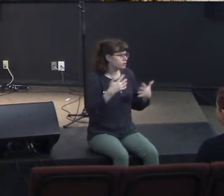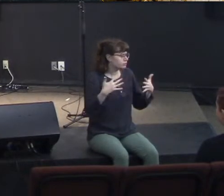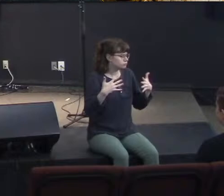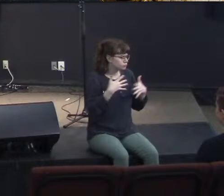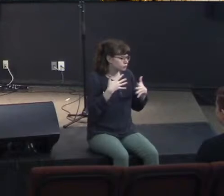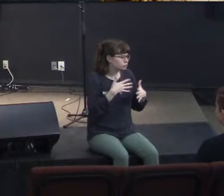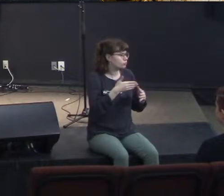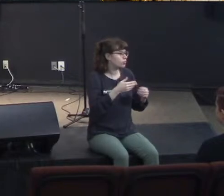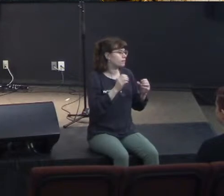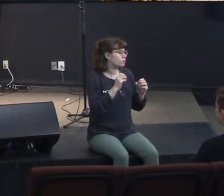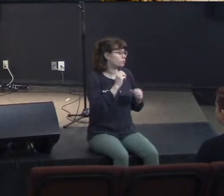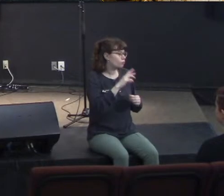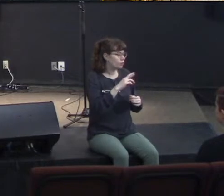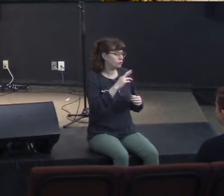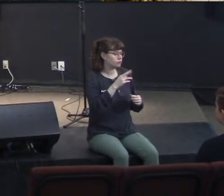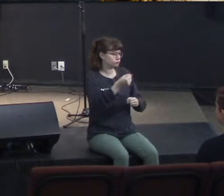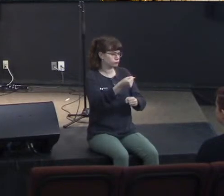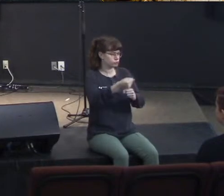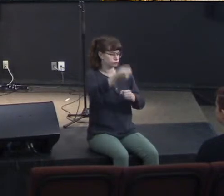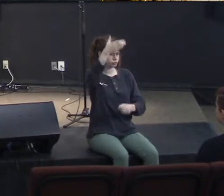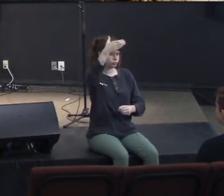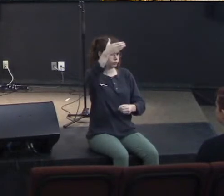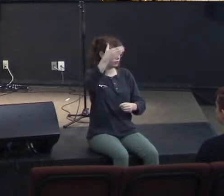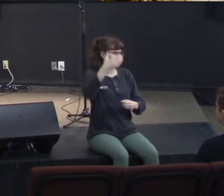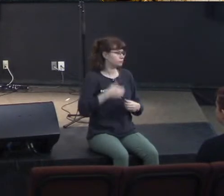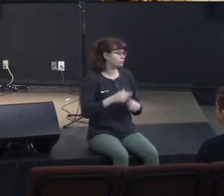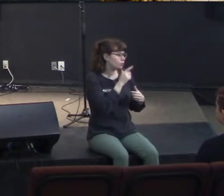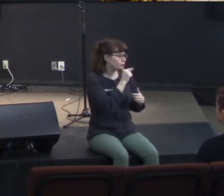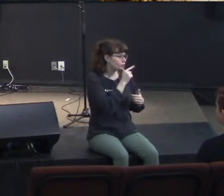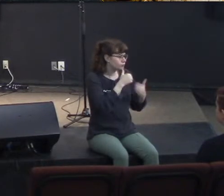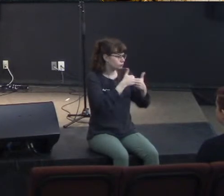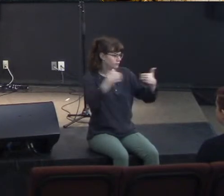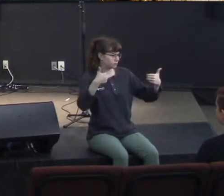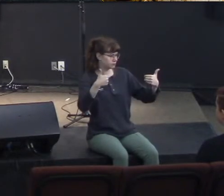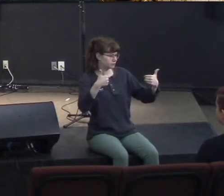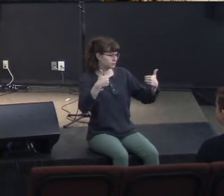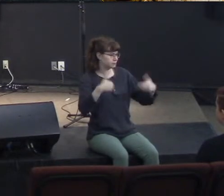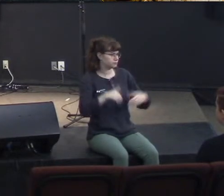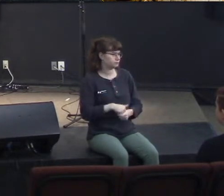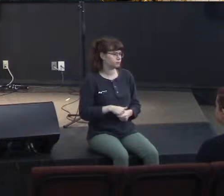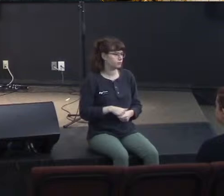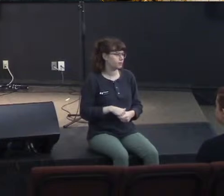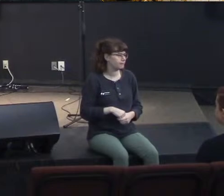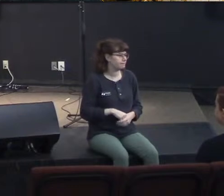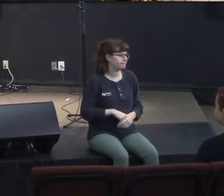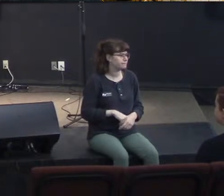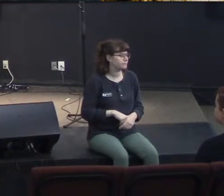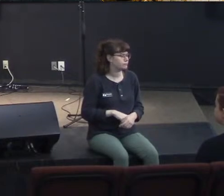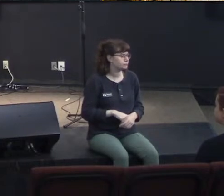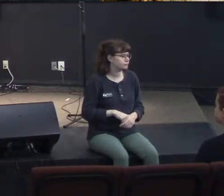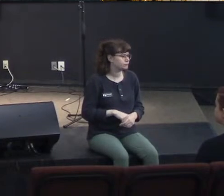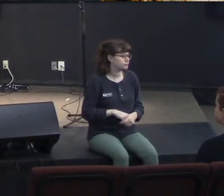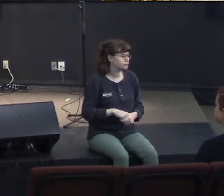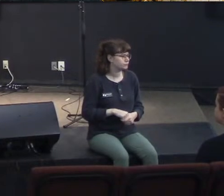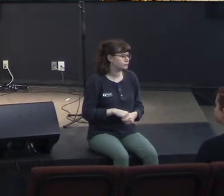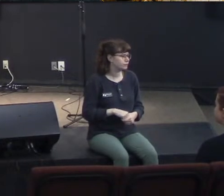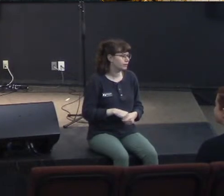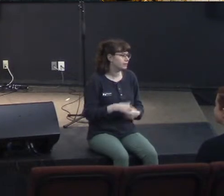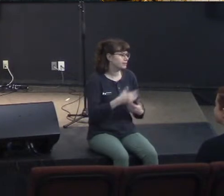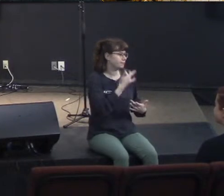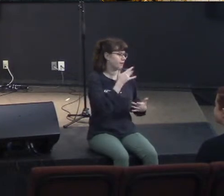the sword. Yes, that could be fearful, right? If I was after me. Fearful for all of